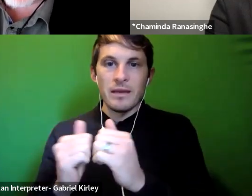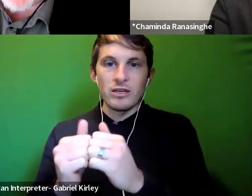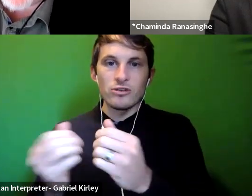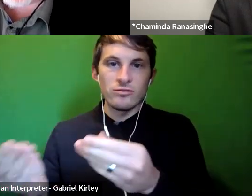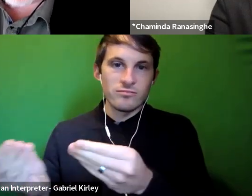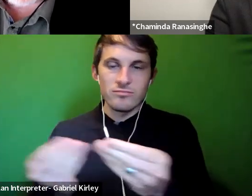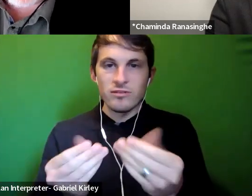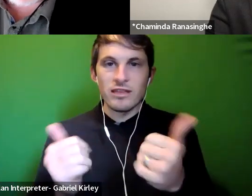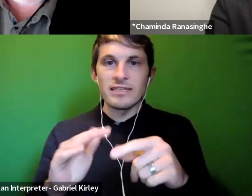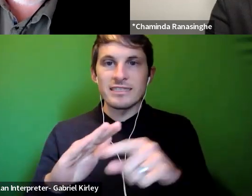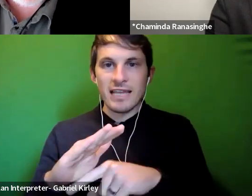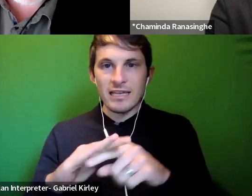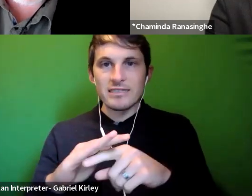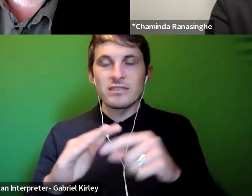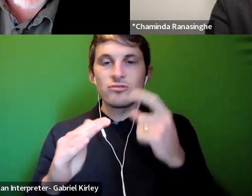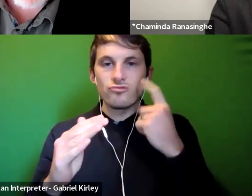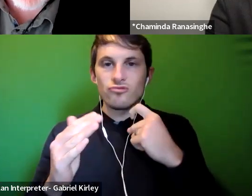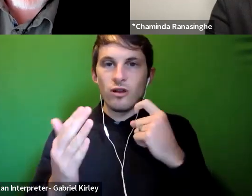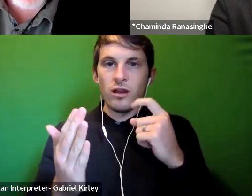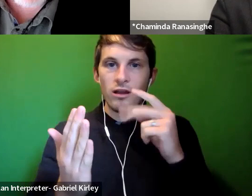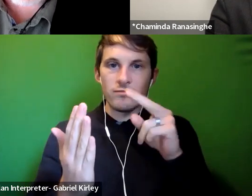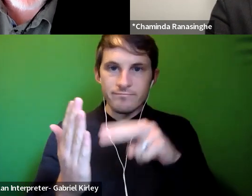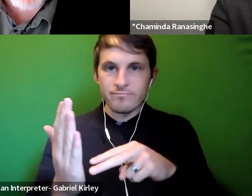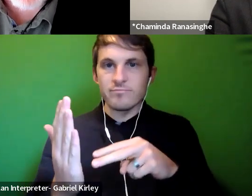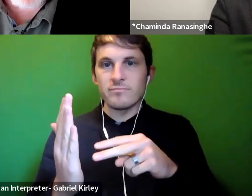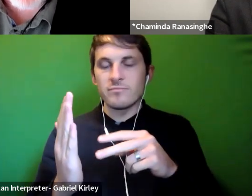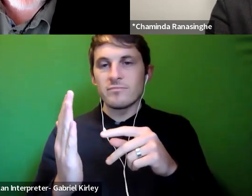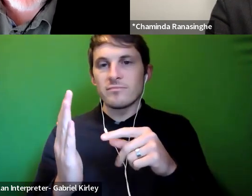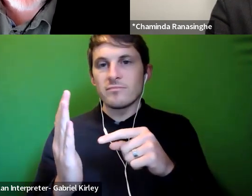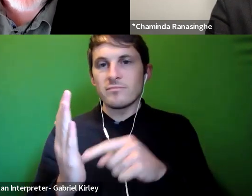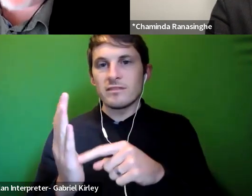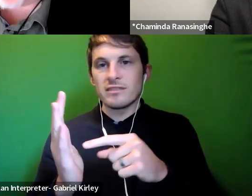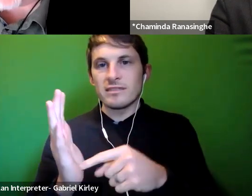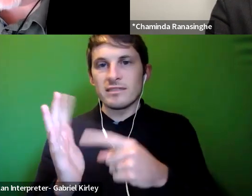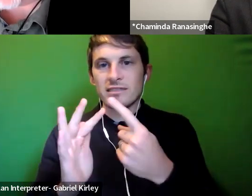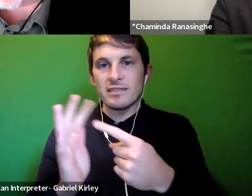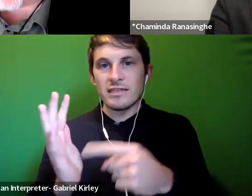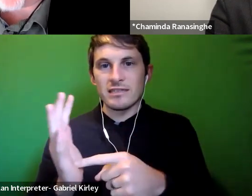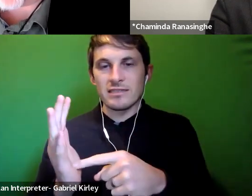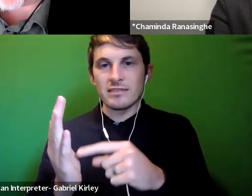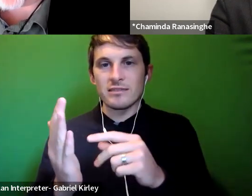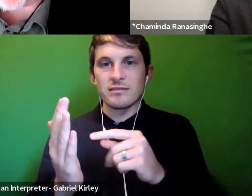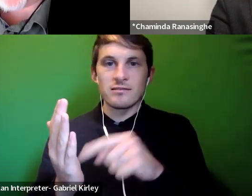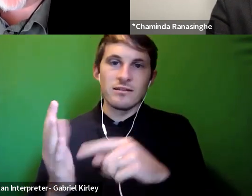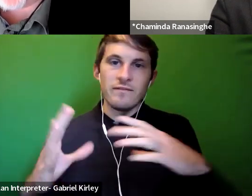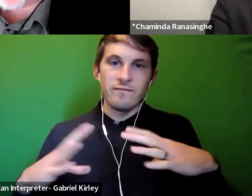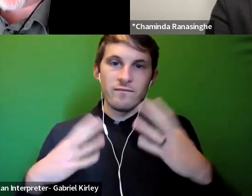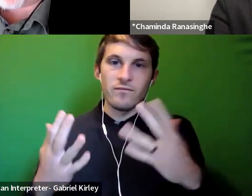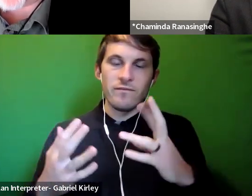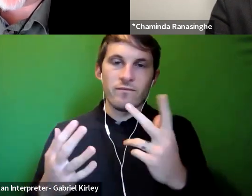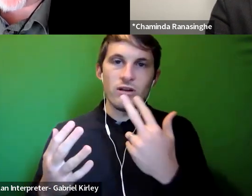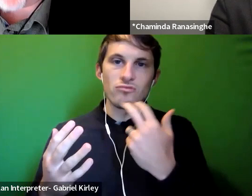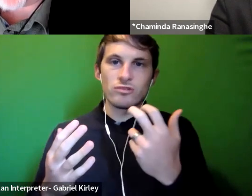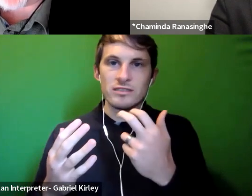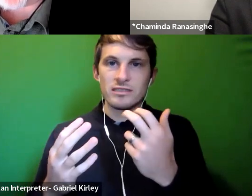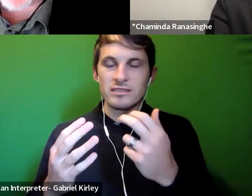then scan and try and optically recognize the text that was on that page to convert this into an electronic format for a student.